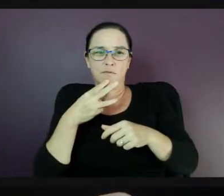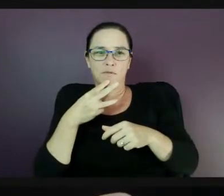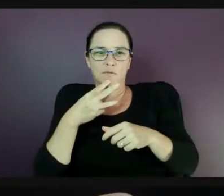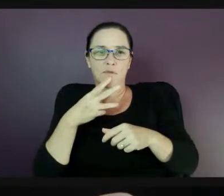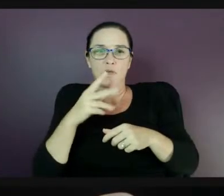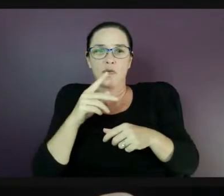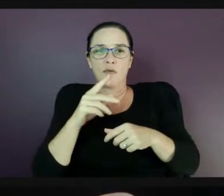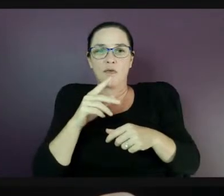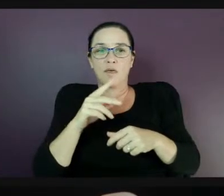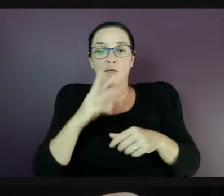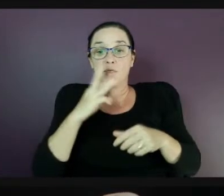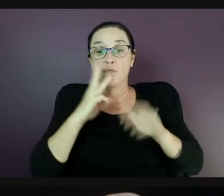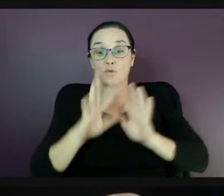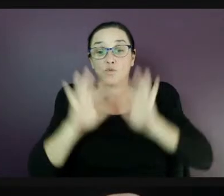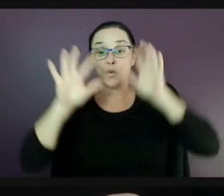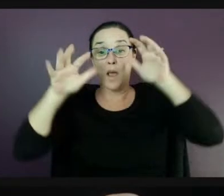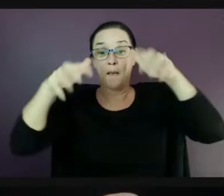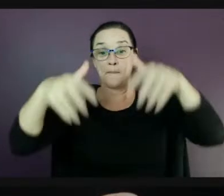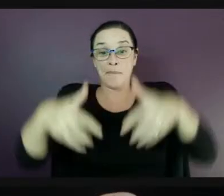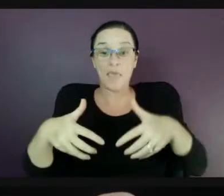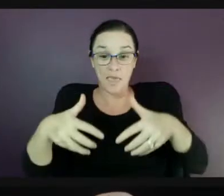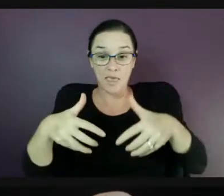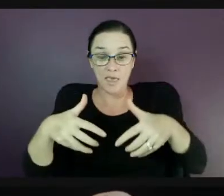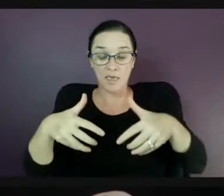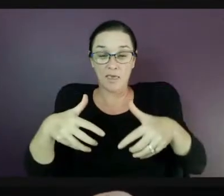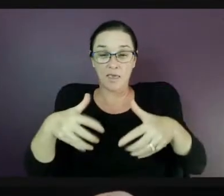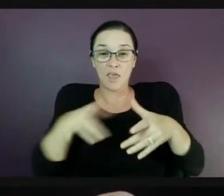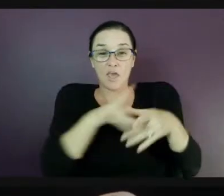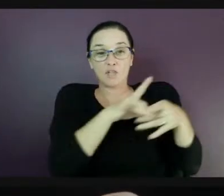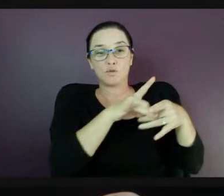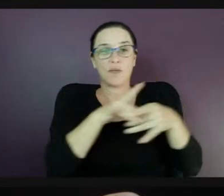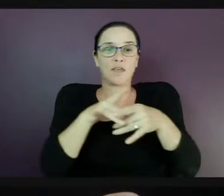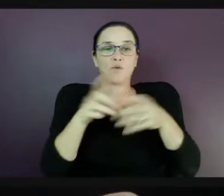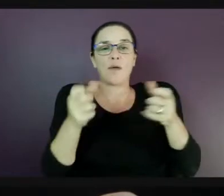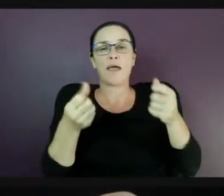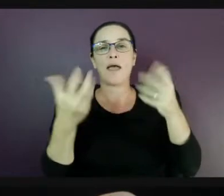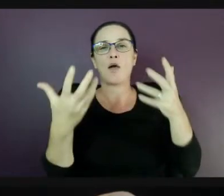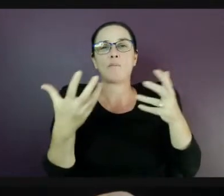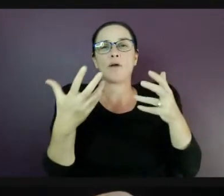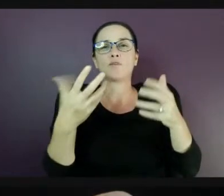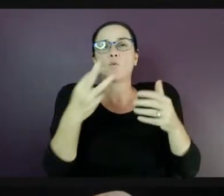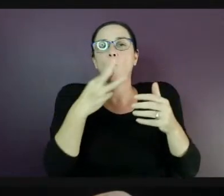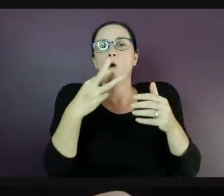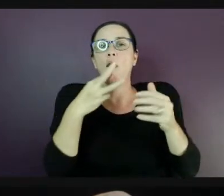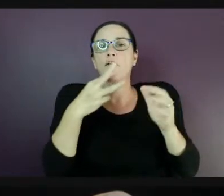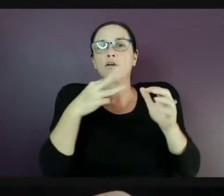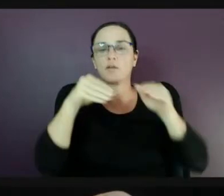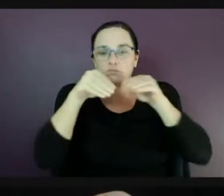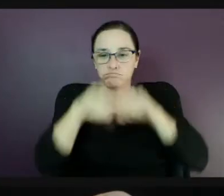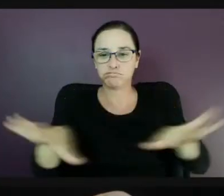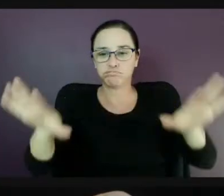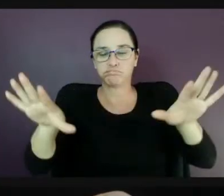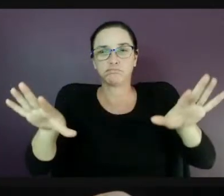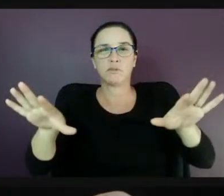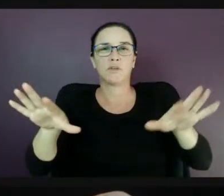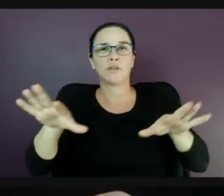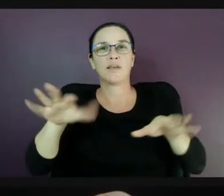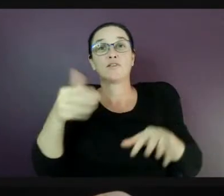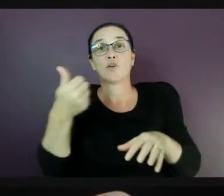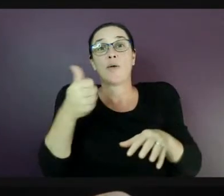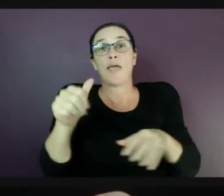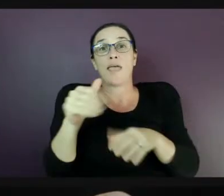proportional to the amount of volume that's displaced underwater. So any chunk of mountain that falls